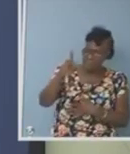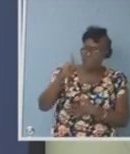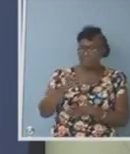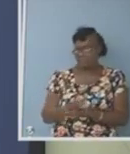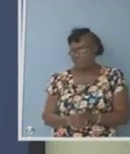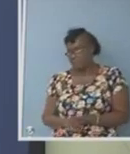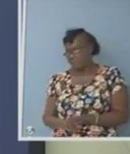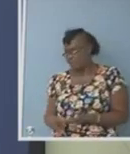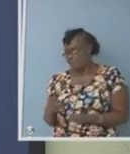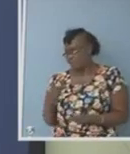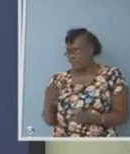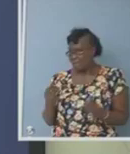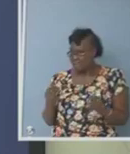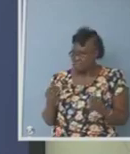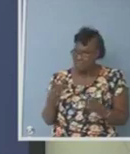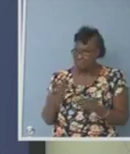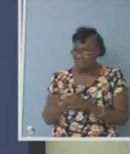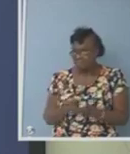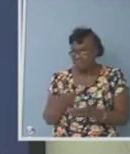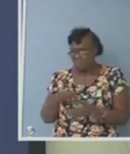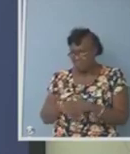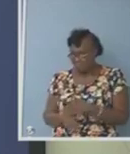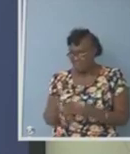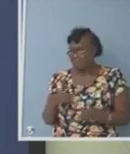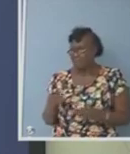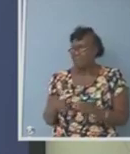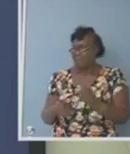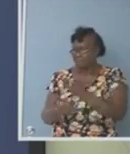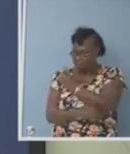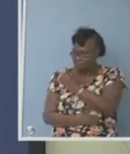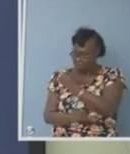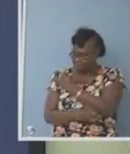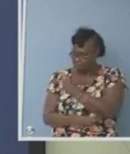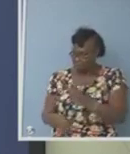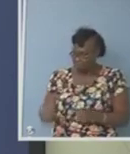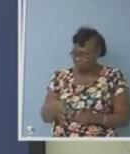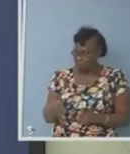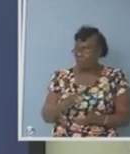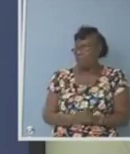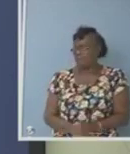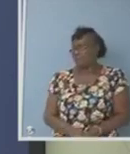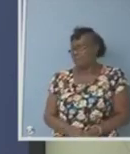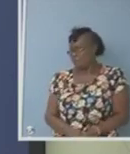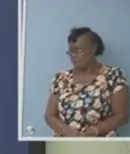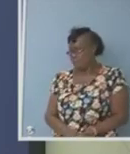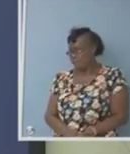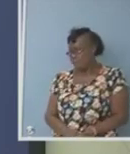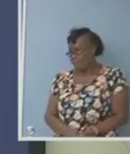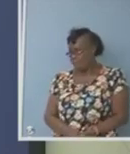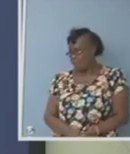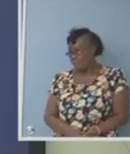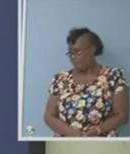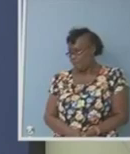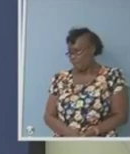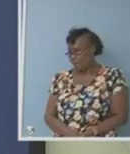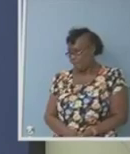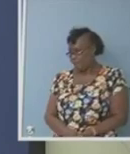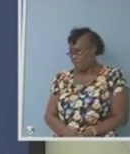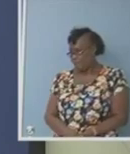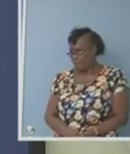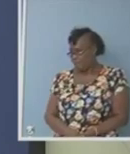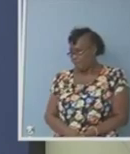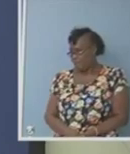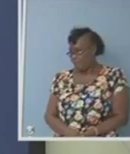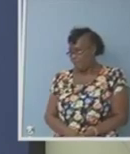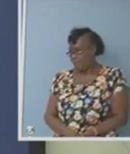the limited inter-island travel by visitors and with the cancellation of the cruise